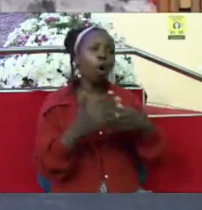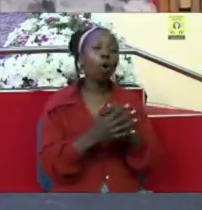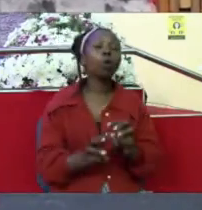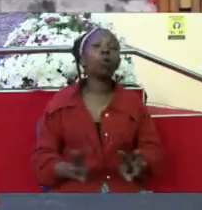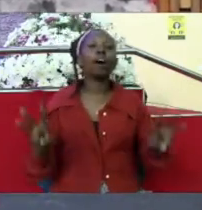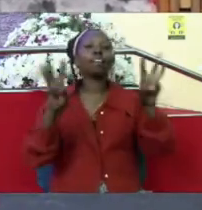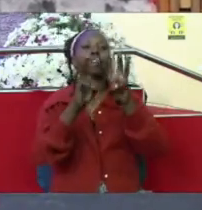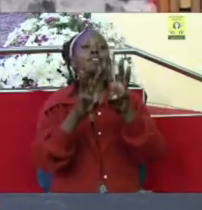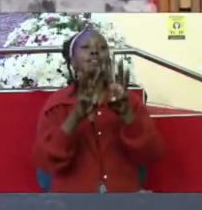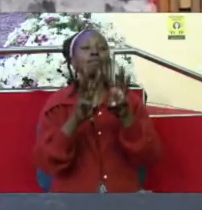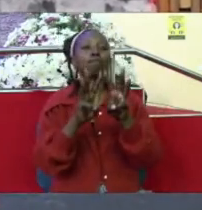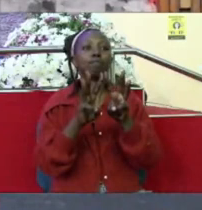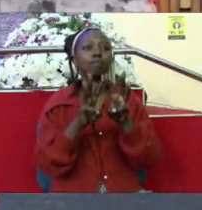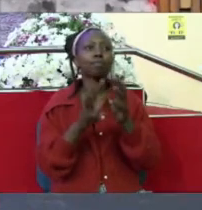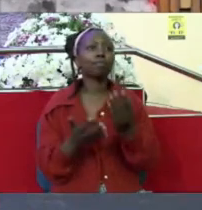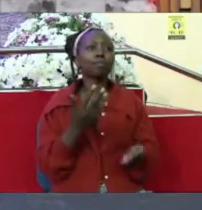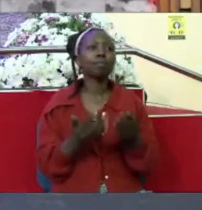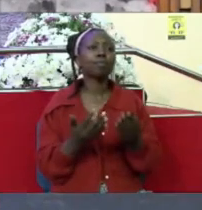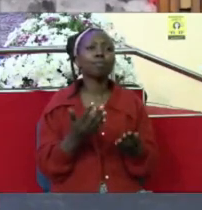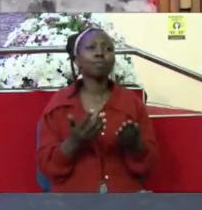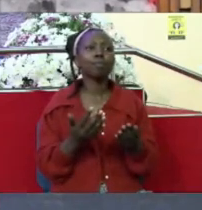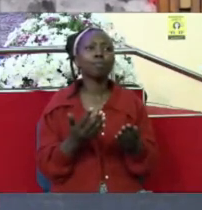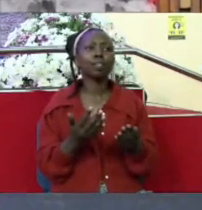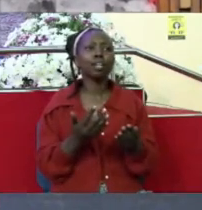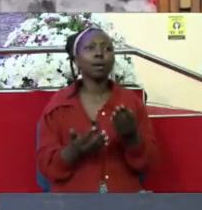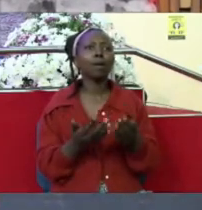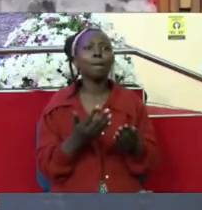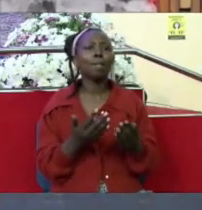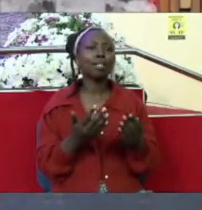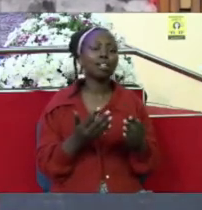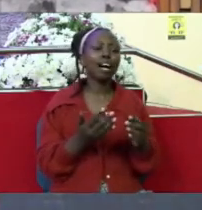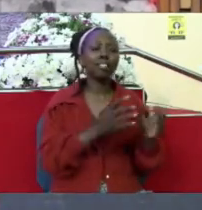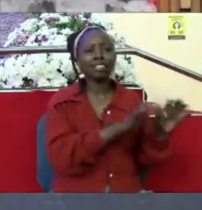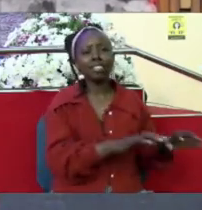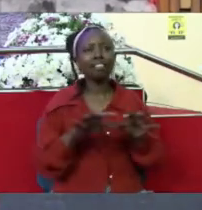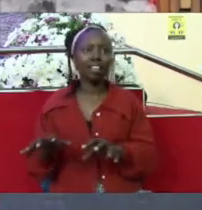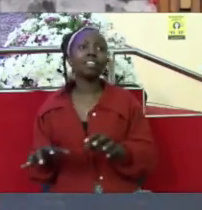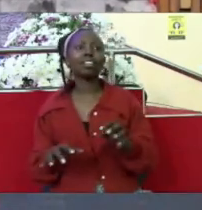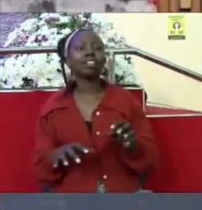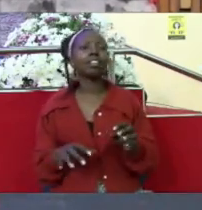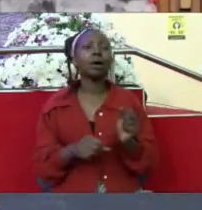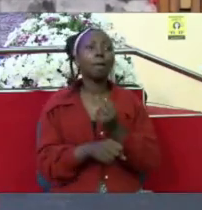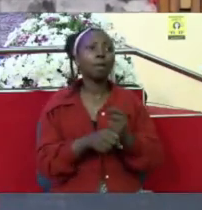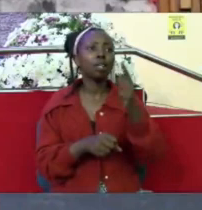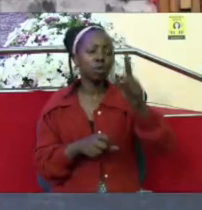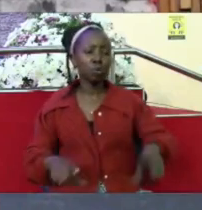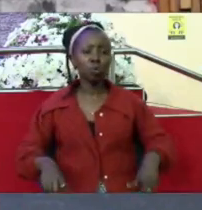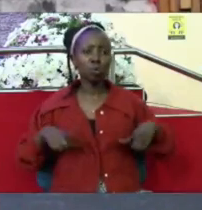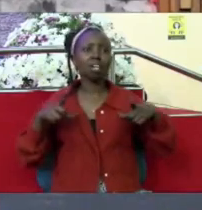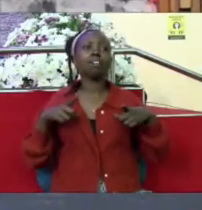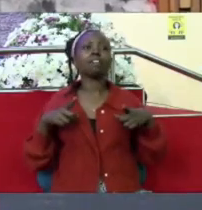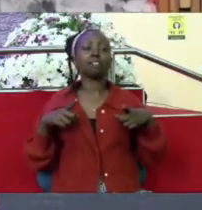utaitwa wenye ufalme. May the pressure not leave you dead. Wacha msukumo usikuache ukufariki. May the pressure also cause you to live. Ikufanye